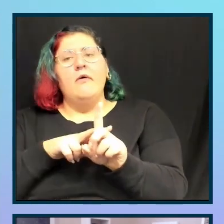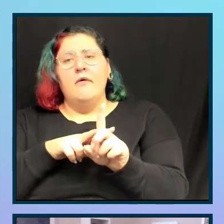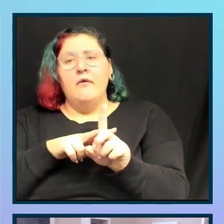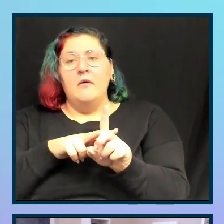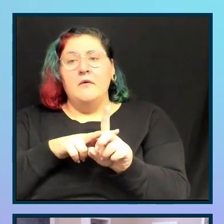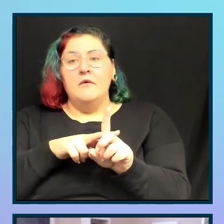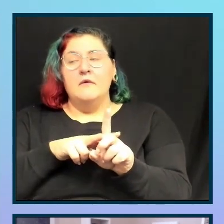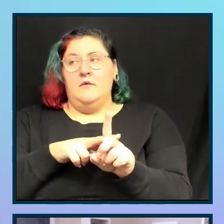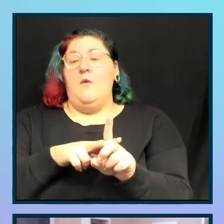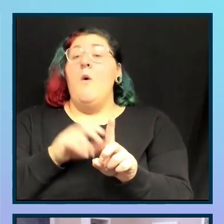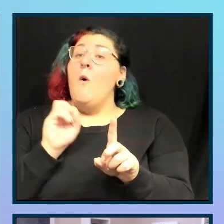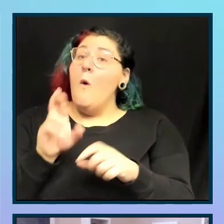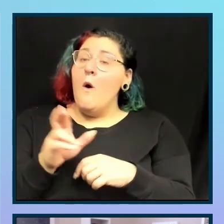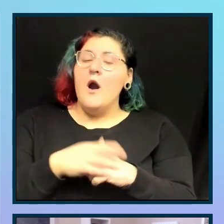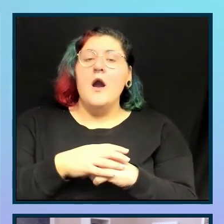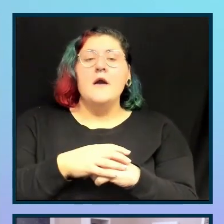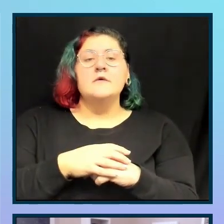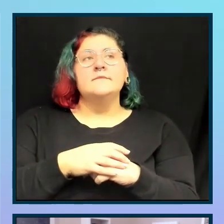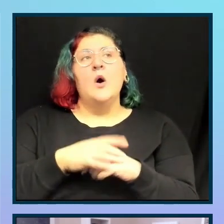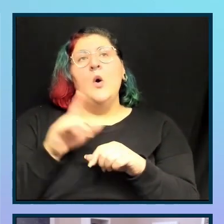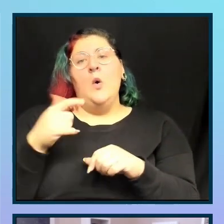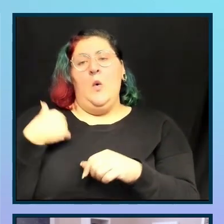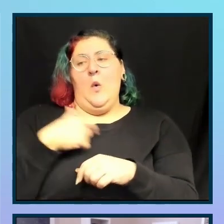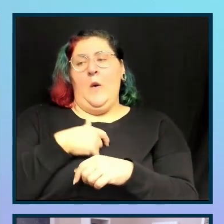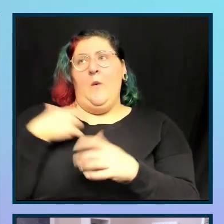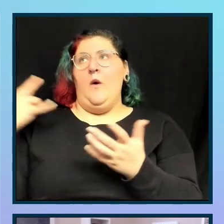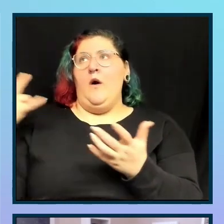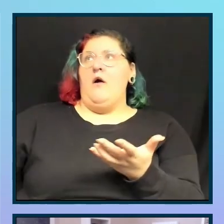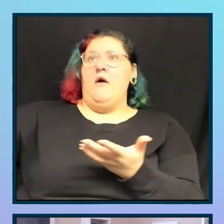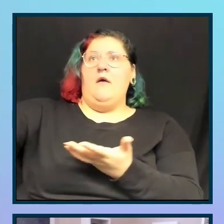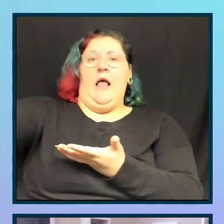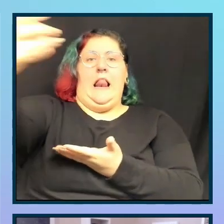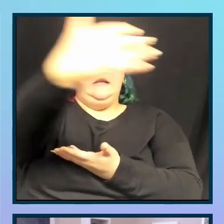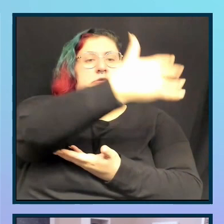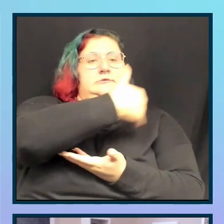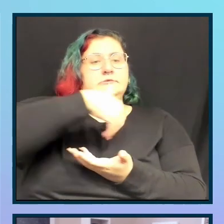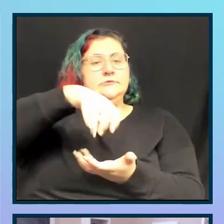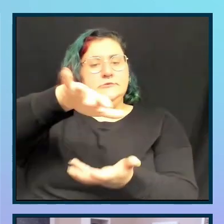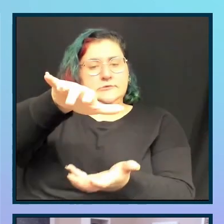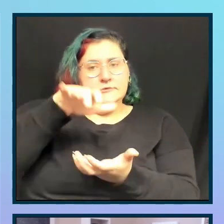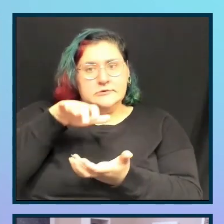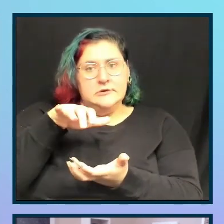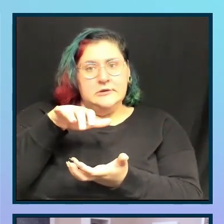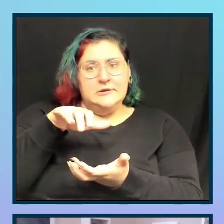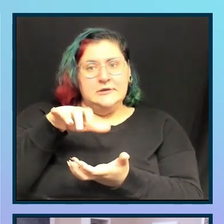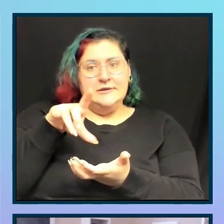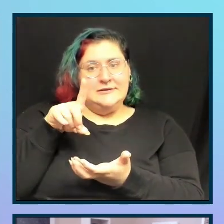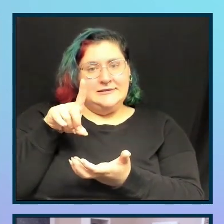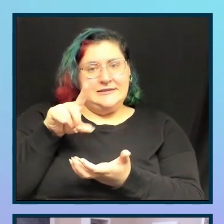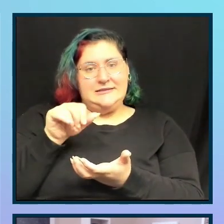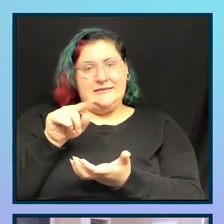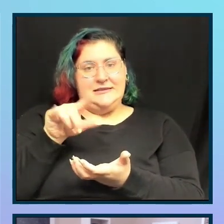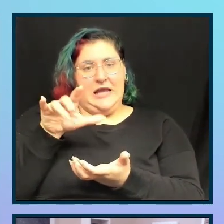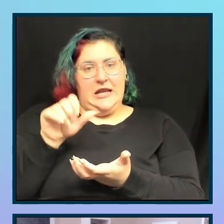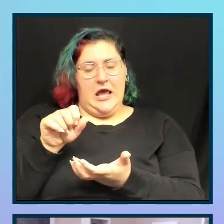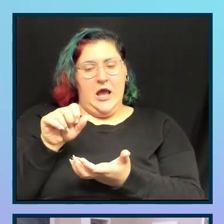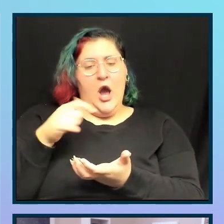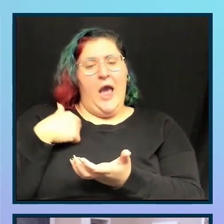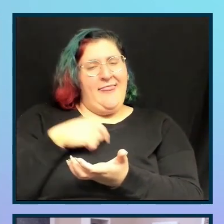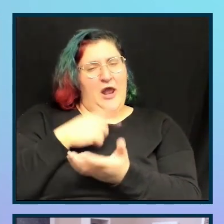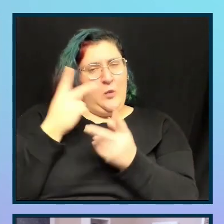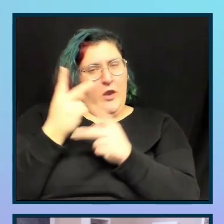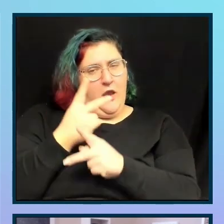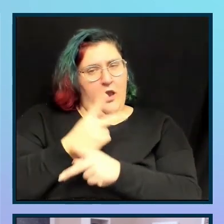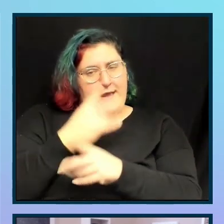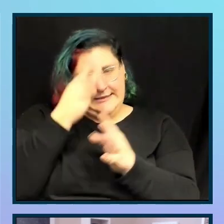and we tend to say, let's average it. And so let's make sure that we are getting AI systems and that we are training on data that